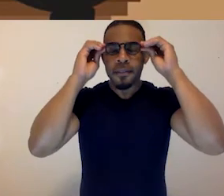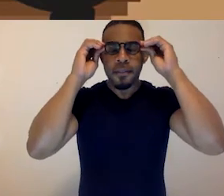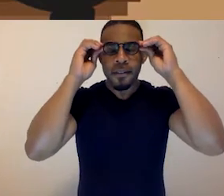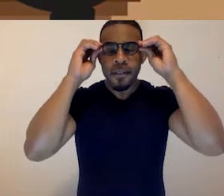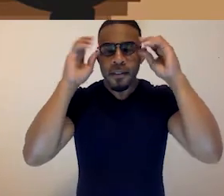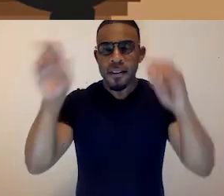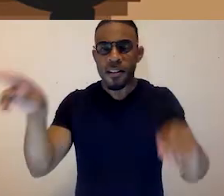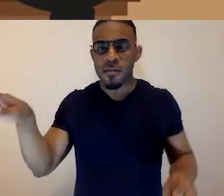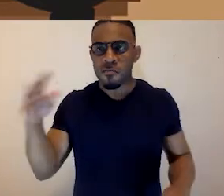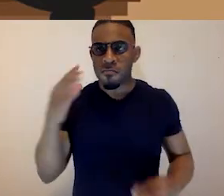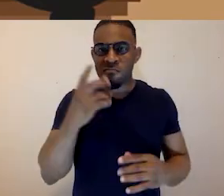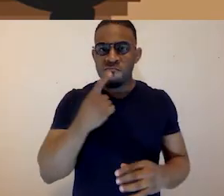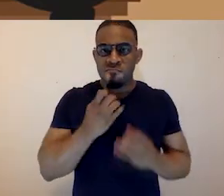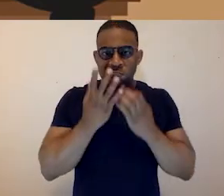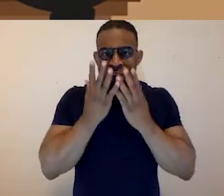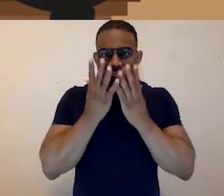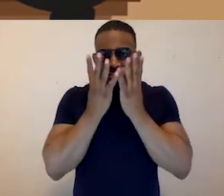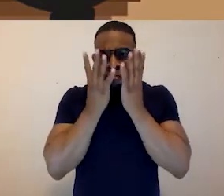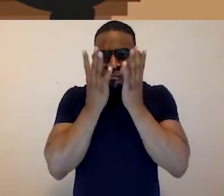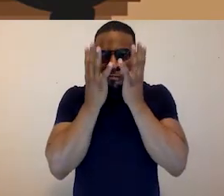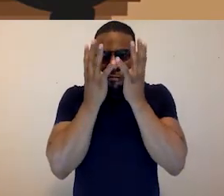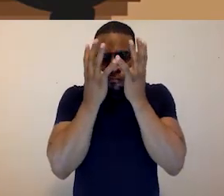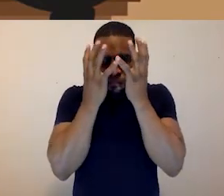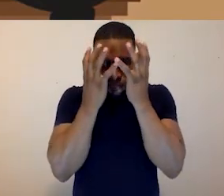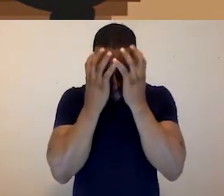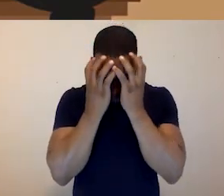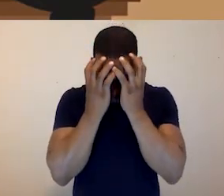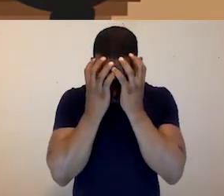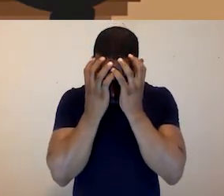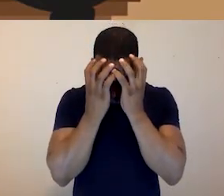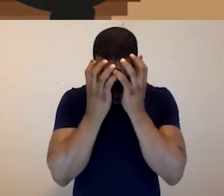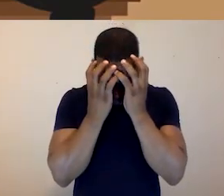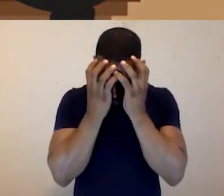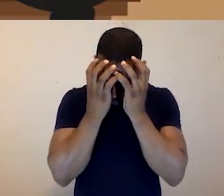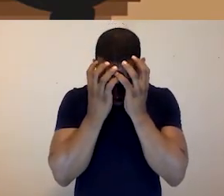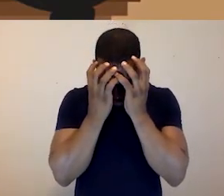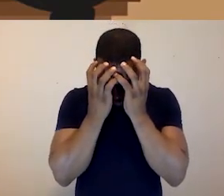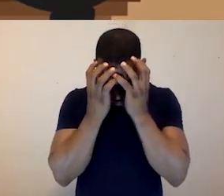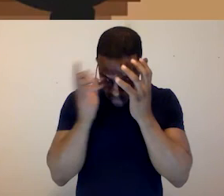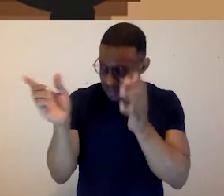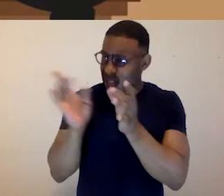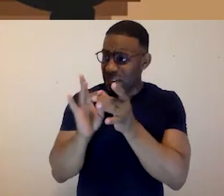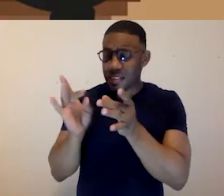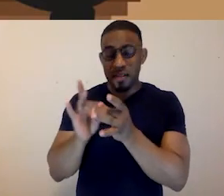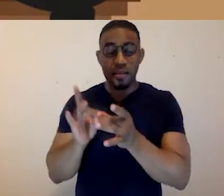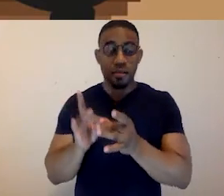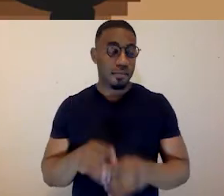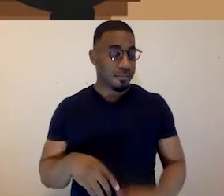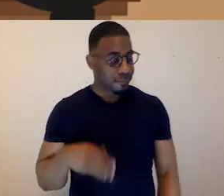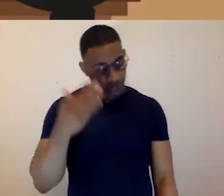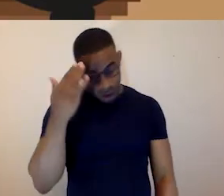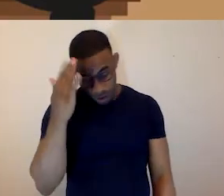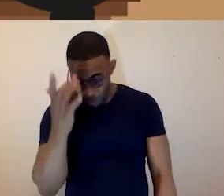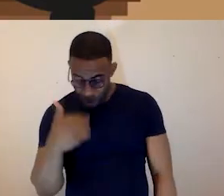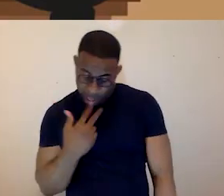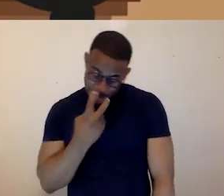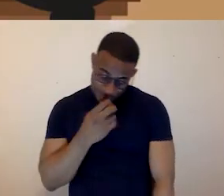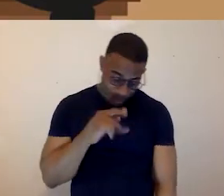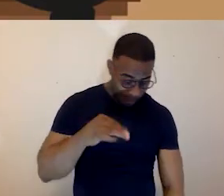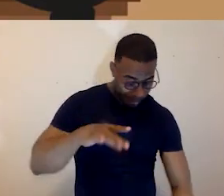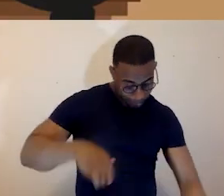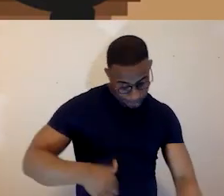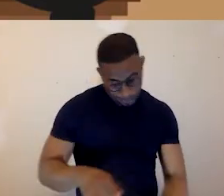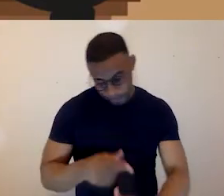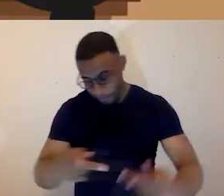So he turns red in the face and he holds his head with shame and he says, I don't know why I doubted Angie